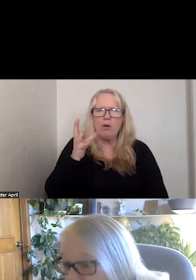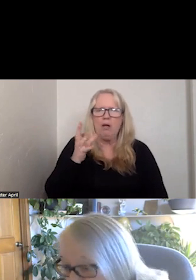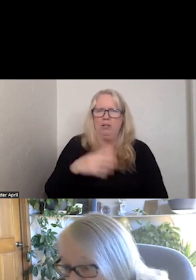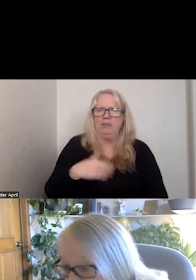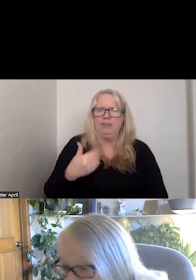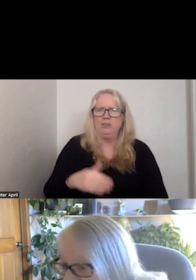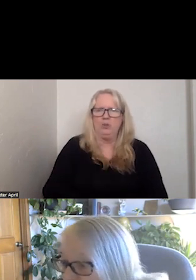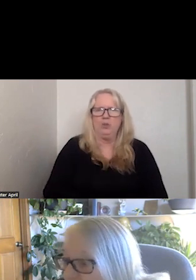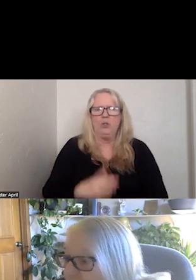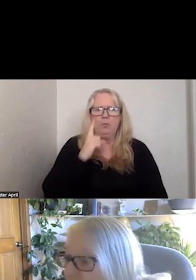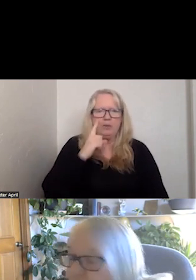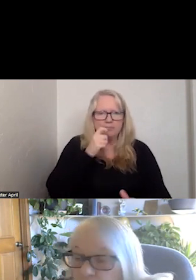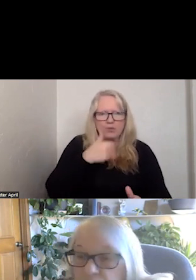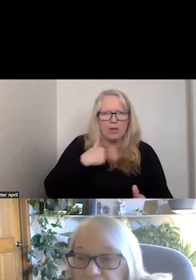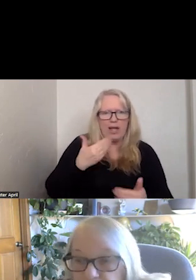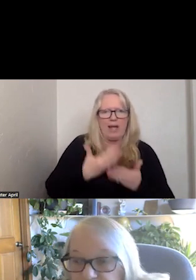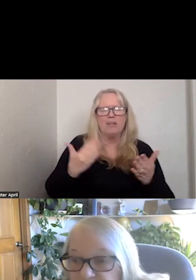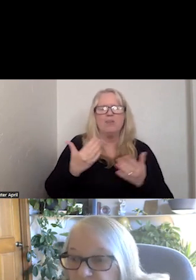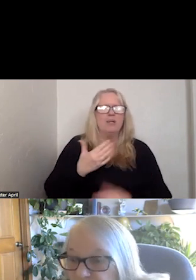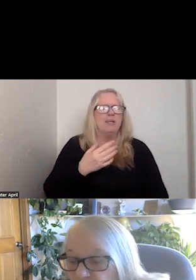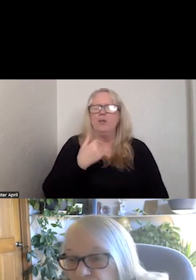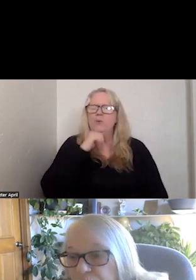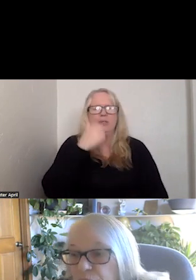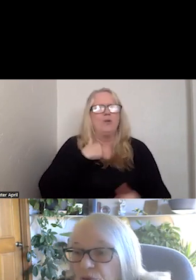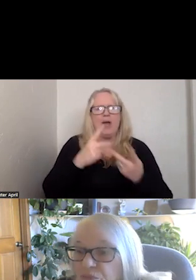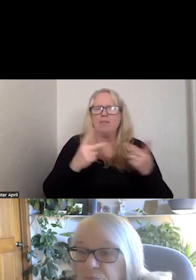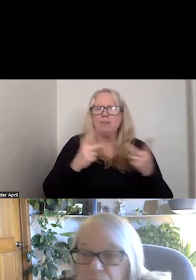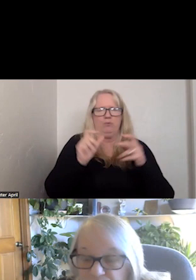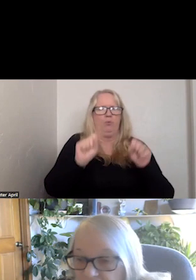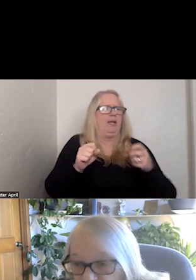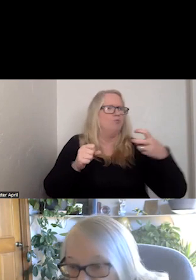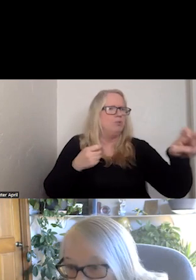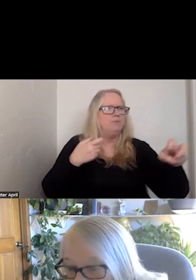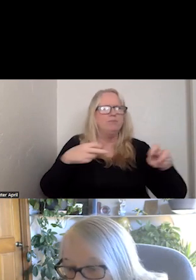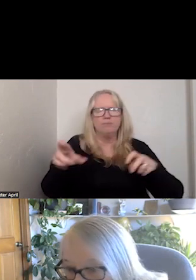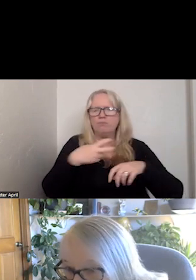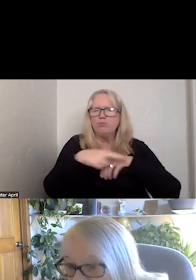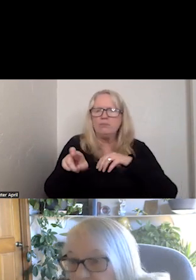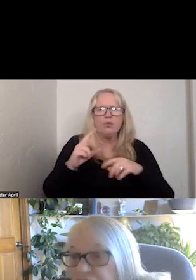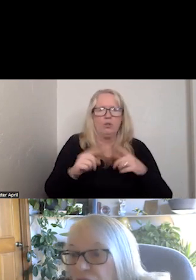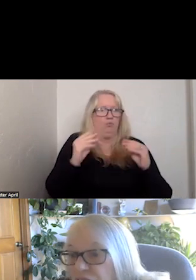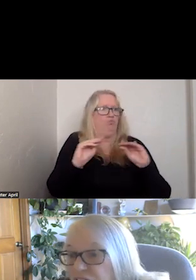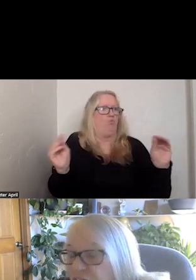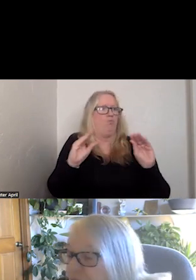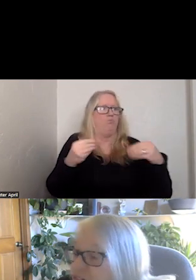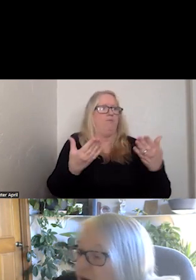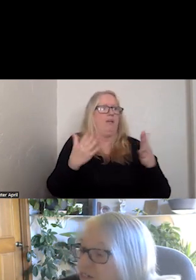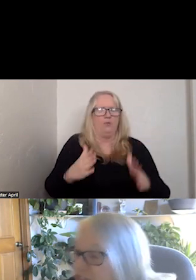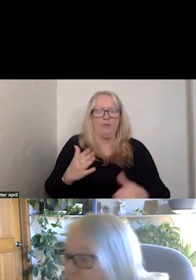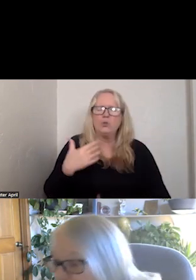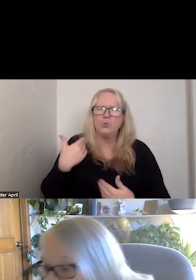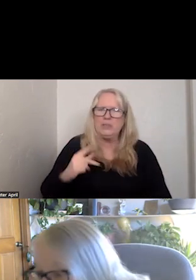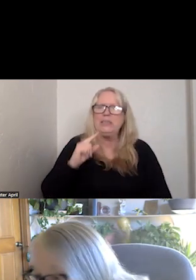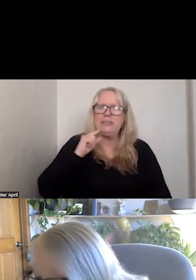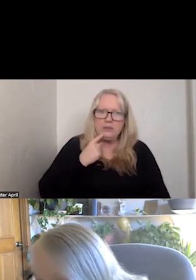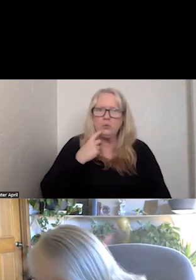the resources. We don't have places to refer people. The providers are just not there. So there's a serious crisis